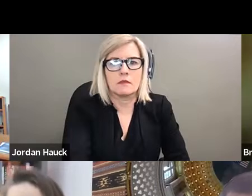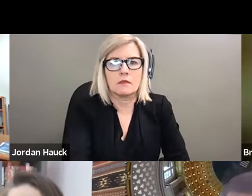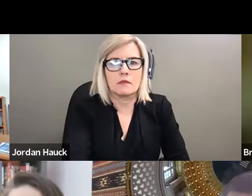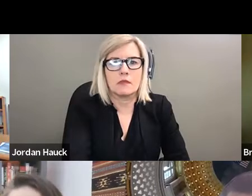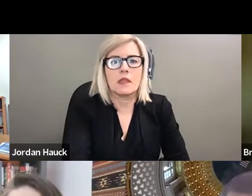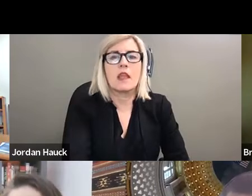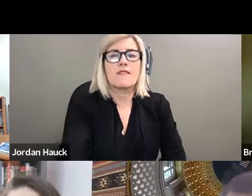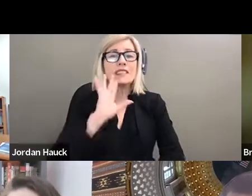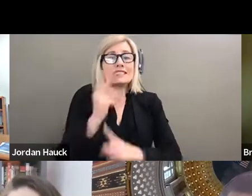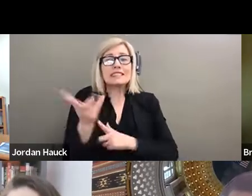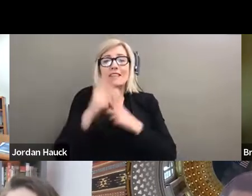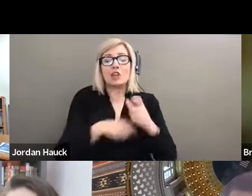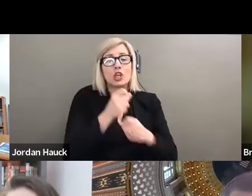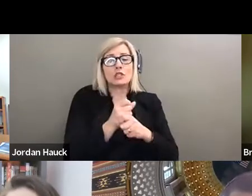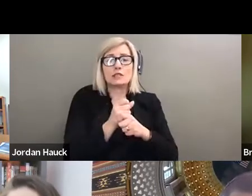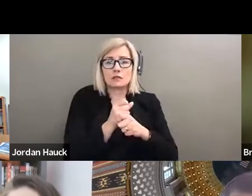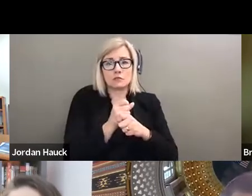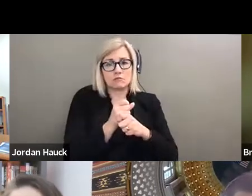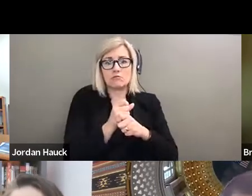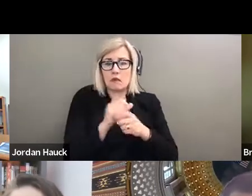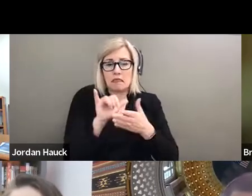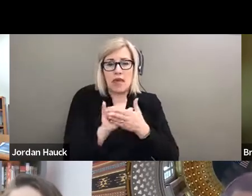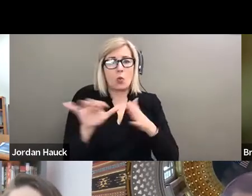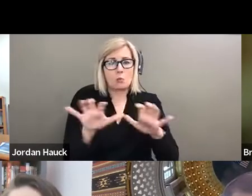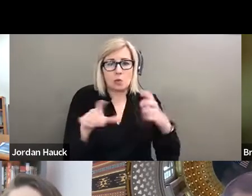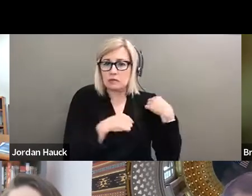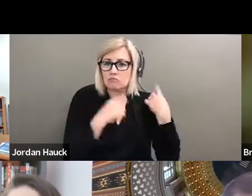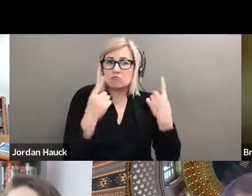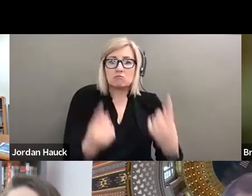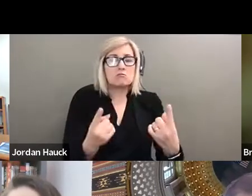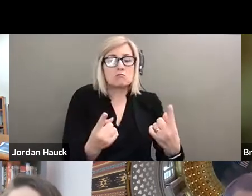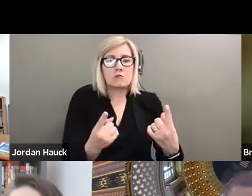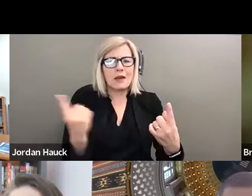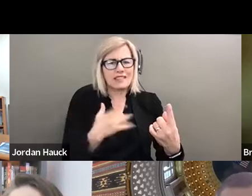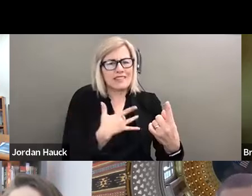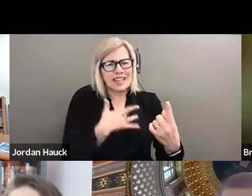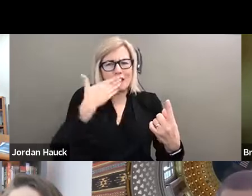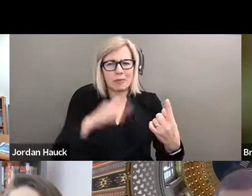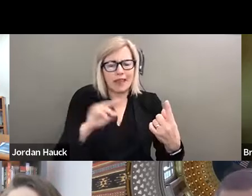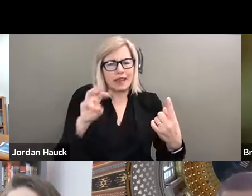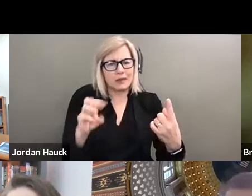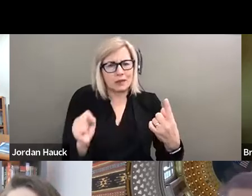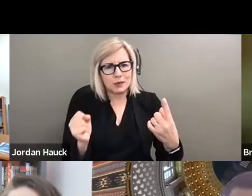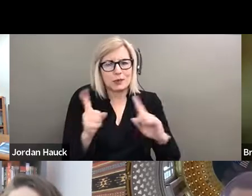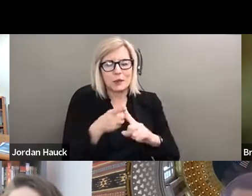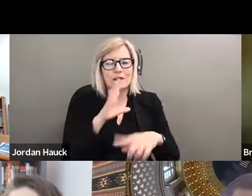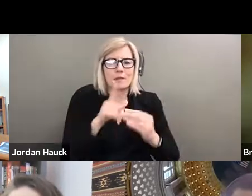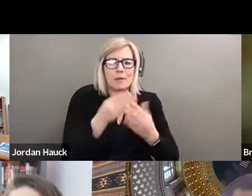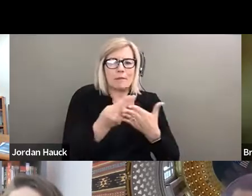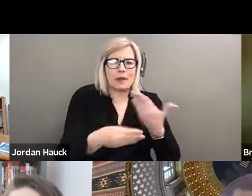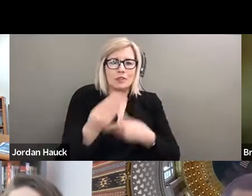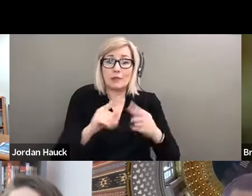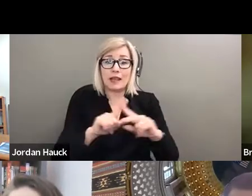I've been doing the couple years we've been doing capital chats, I always feel like I got bad news when it comes to budget time, but I'm